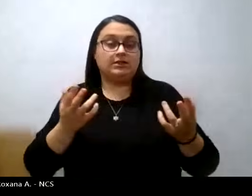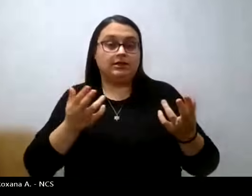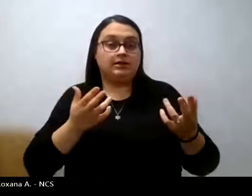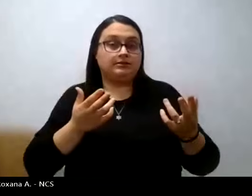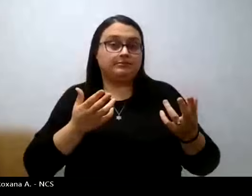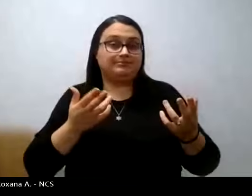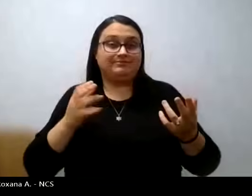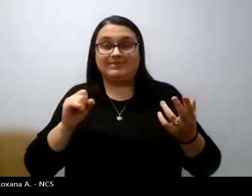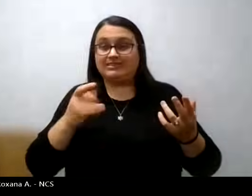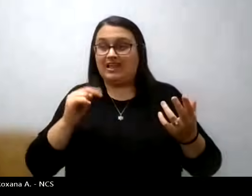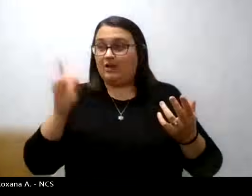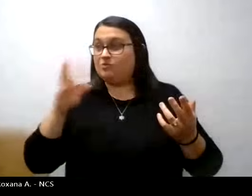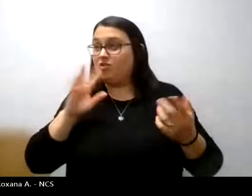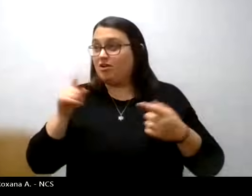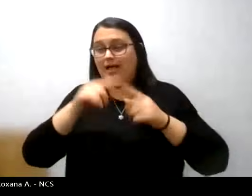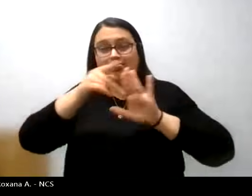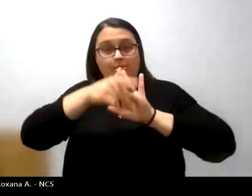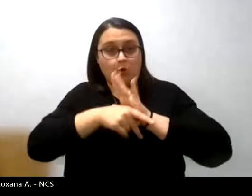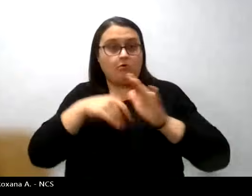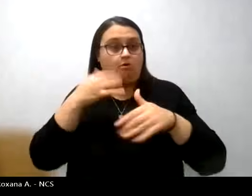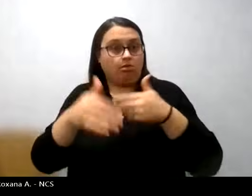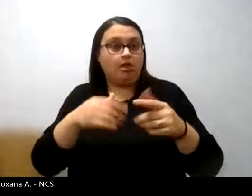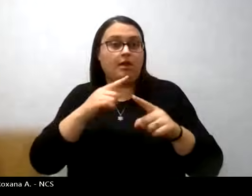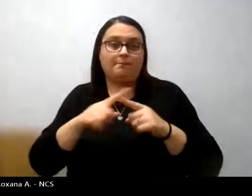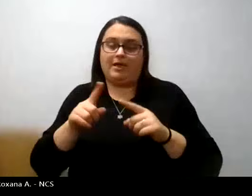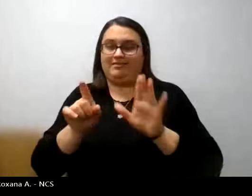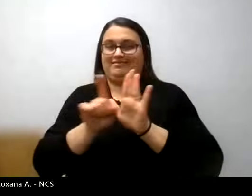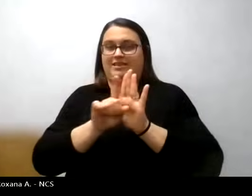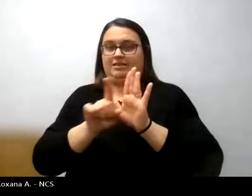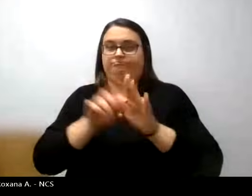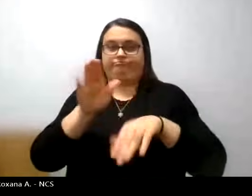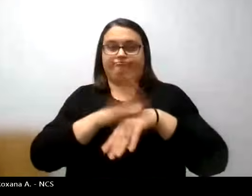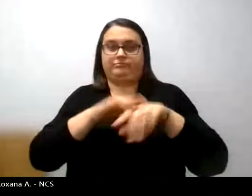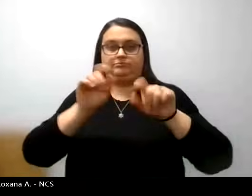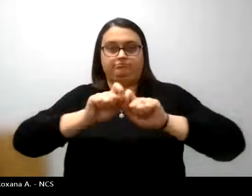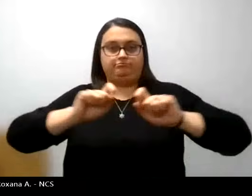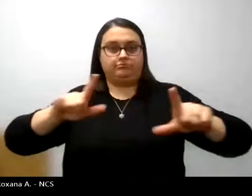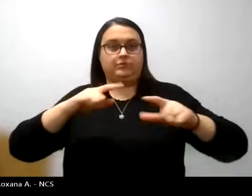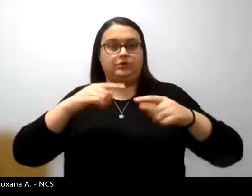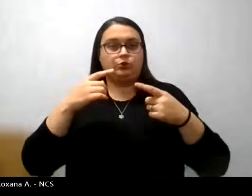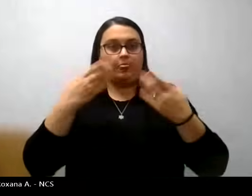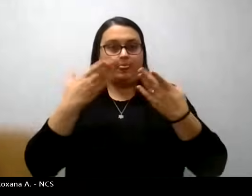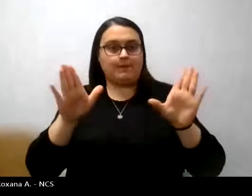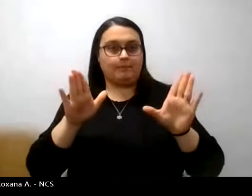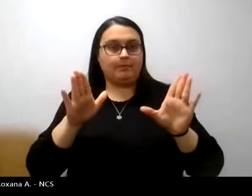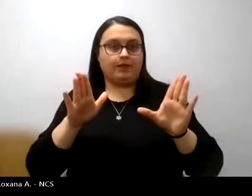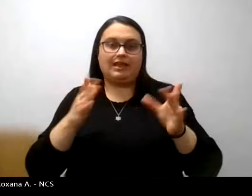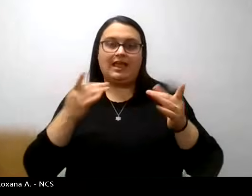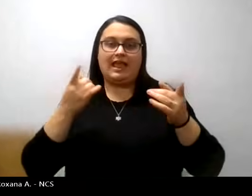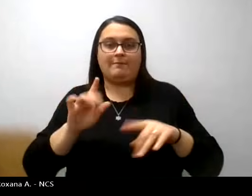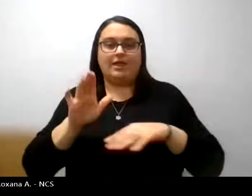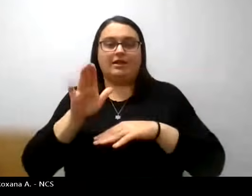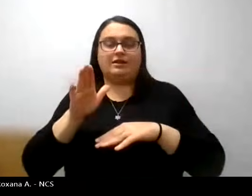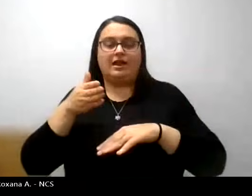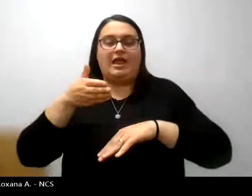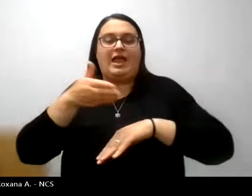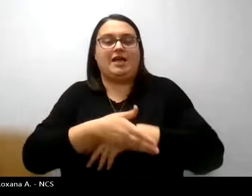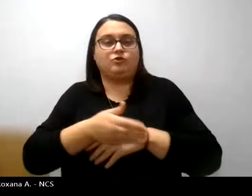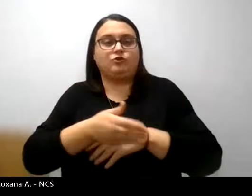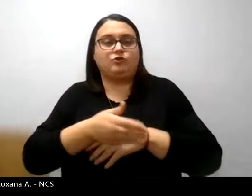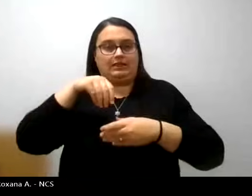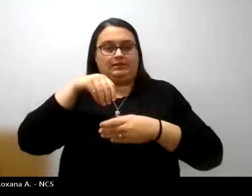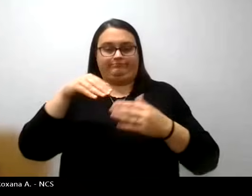let Scott speak to the protocol, but the alert to the public happens much later than the internal